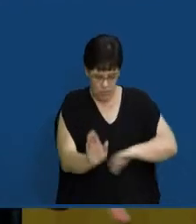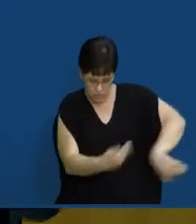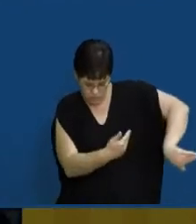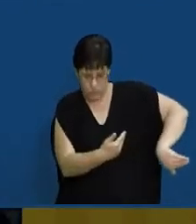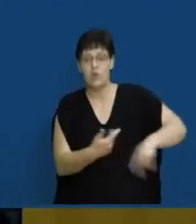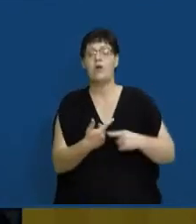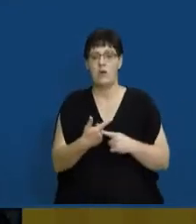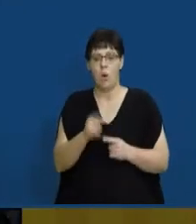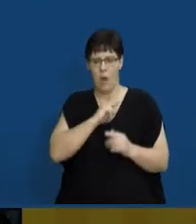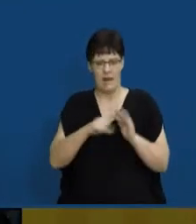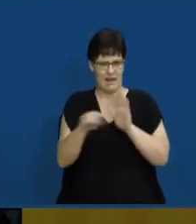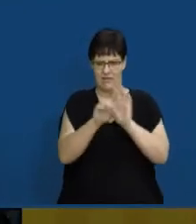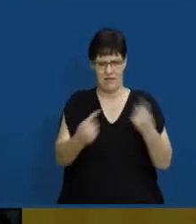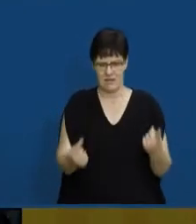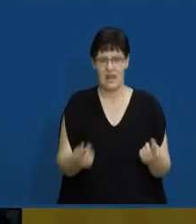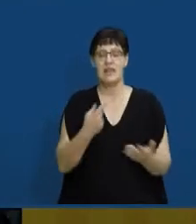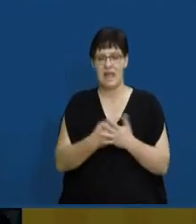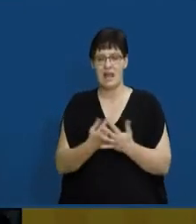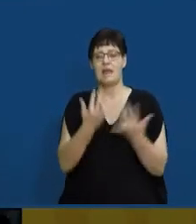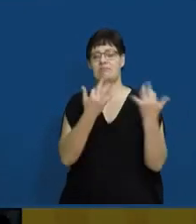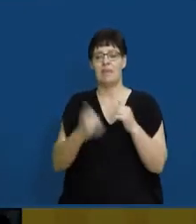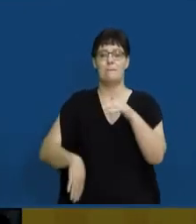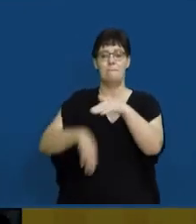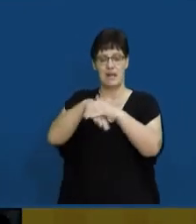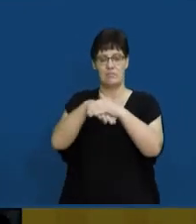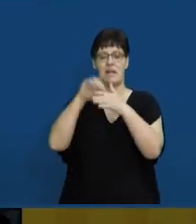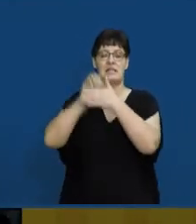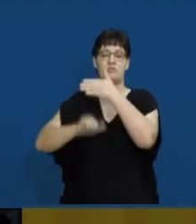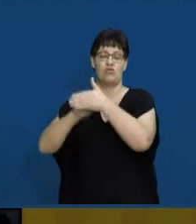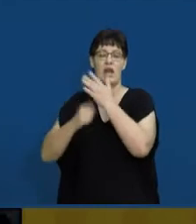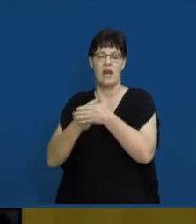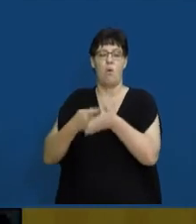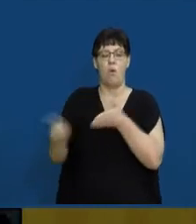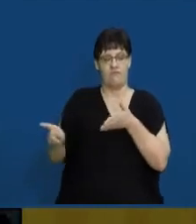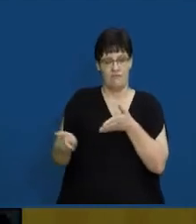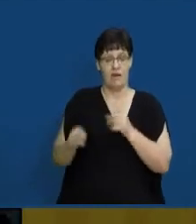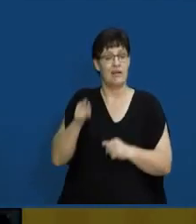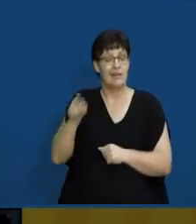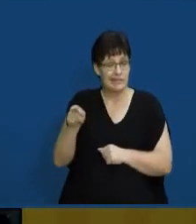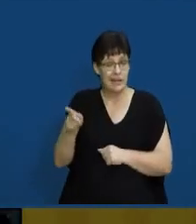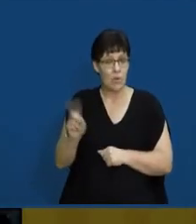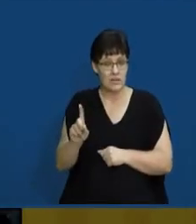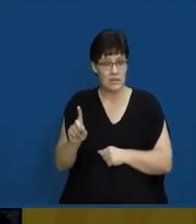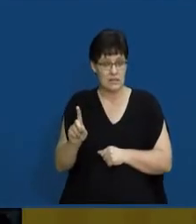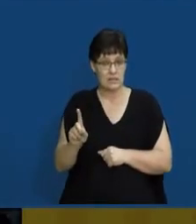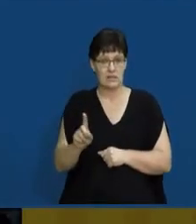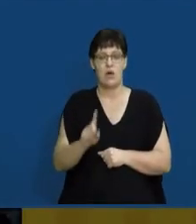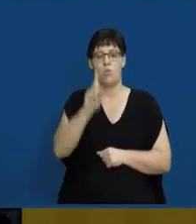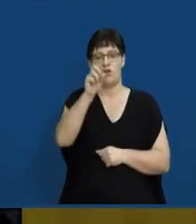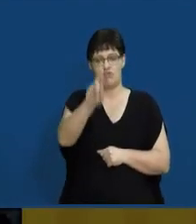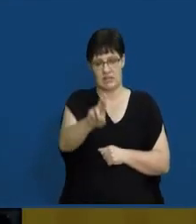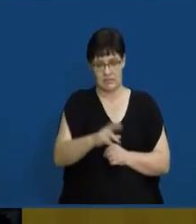it, and then work out the maximum depreciation that you can write off. In this case here, the 1